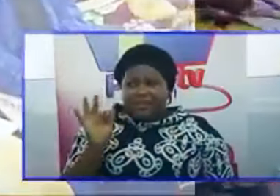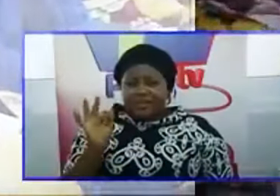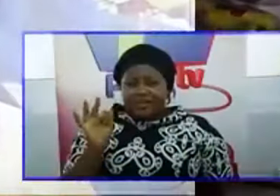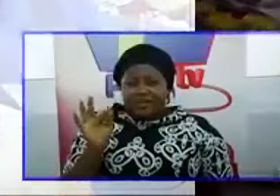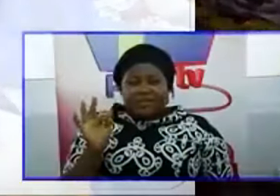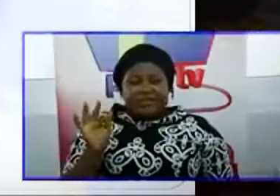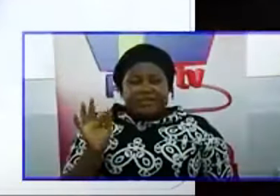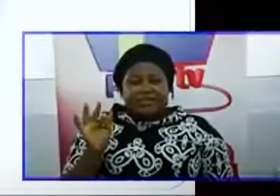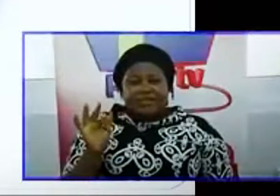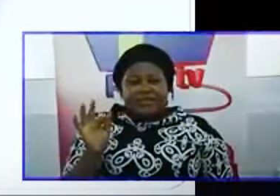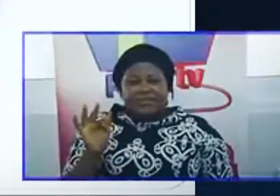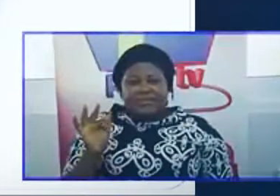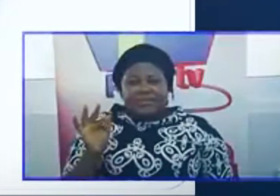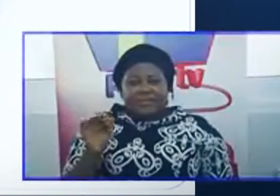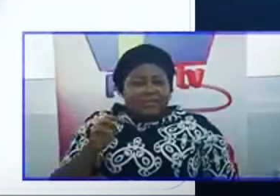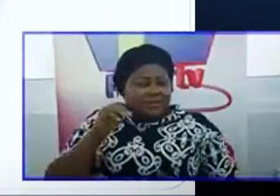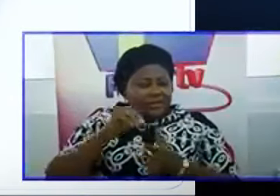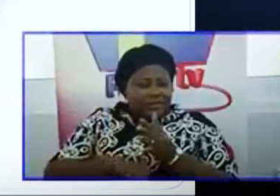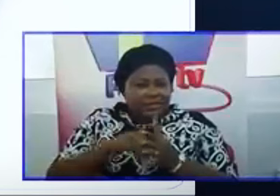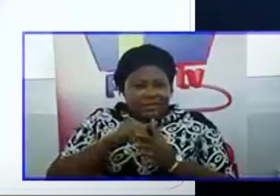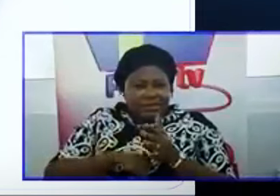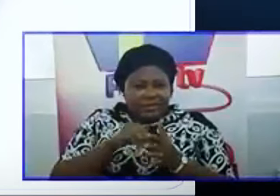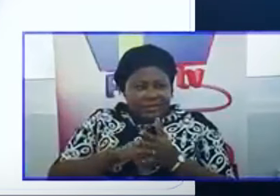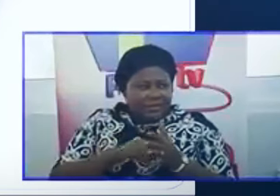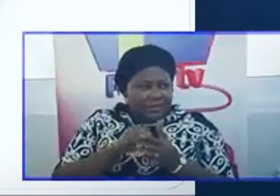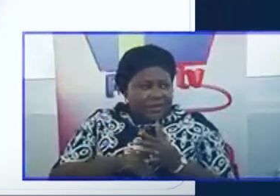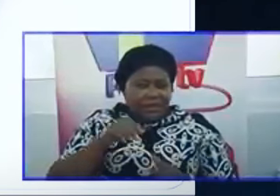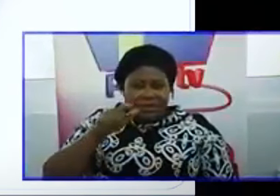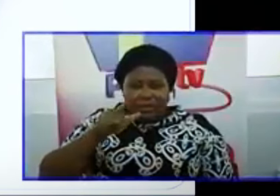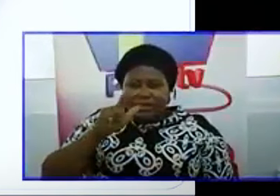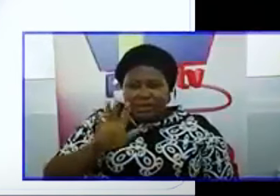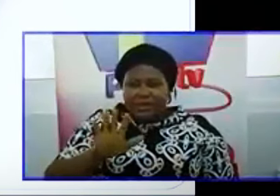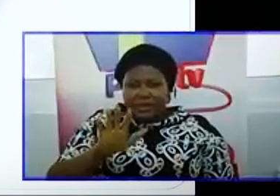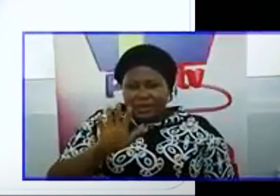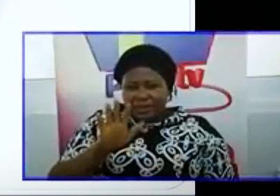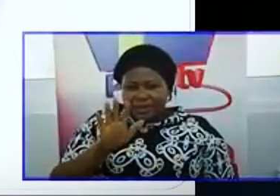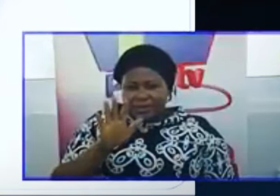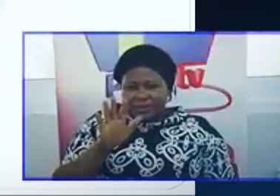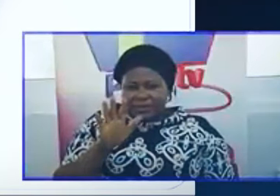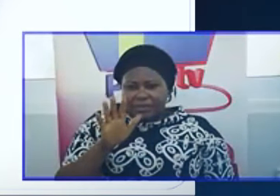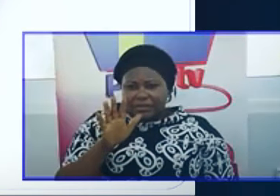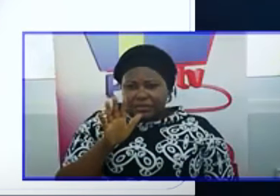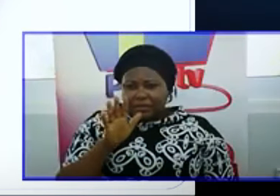of Matthew 25, where we read verse 19.